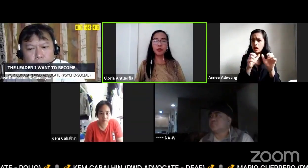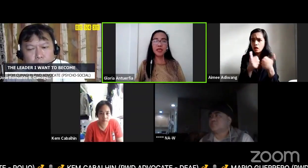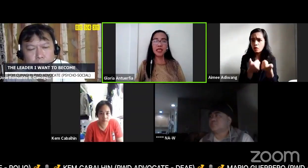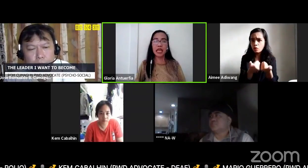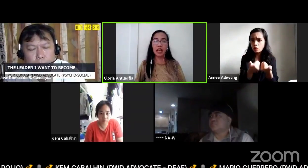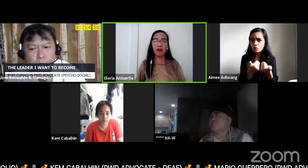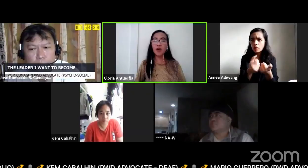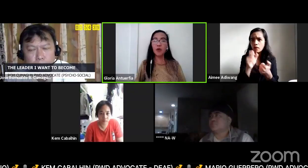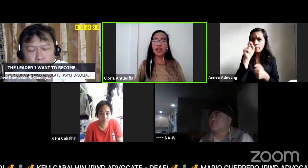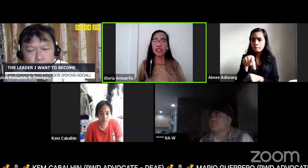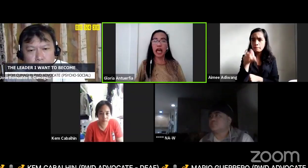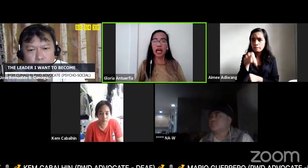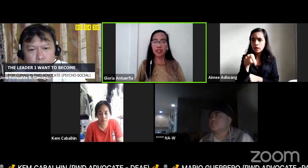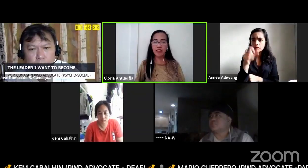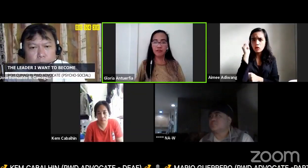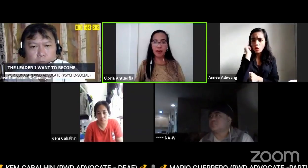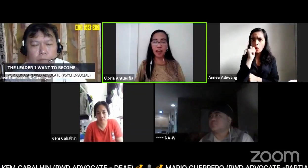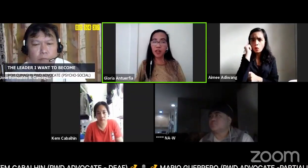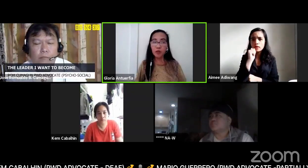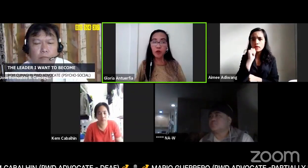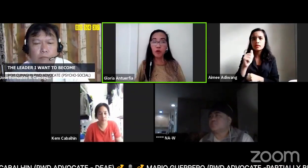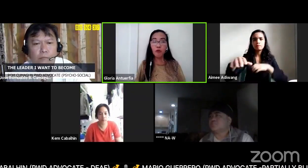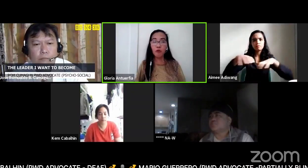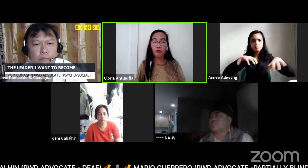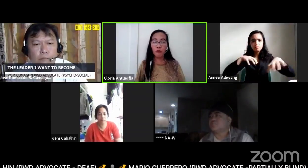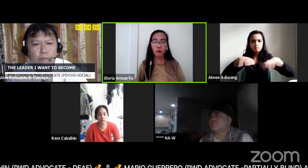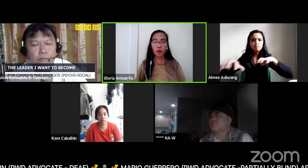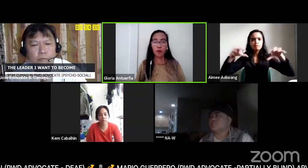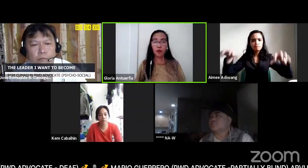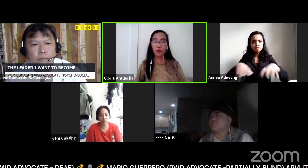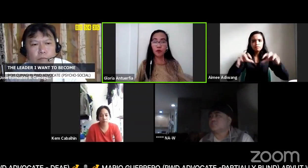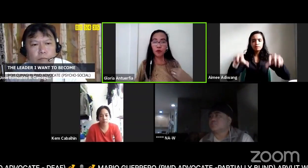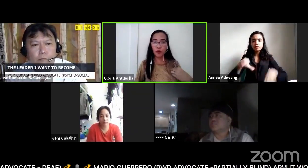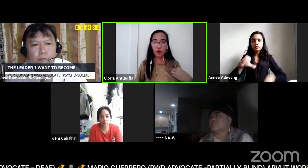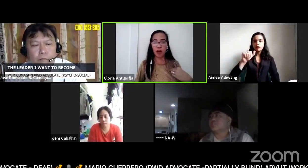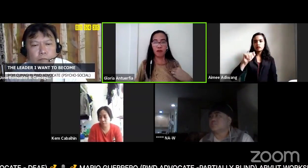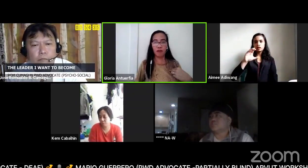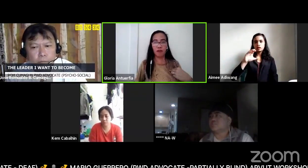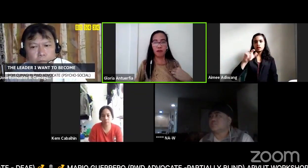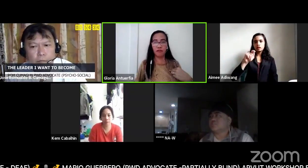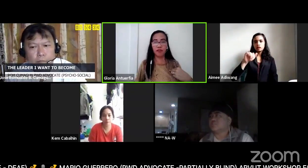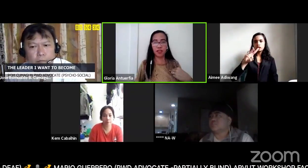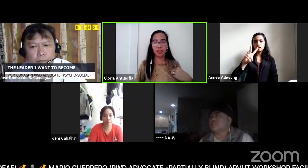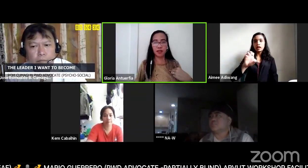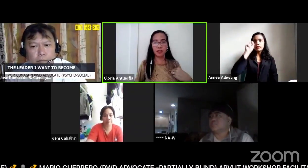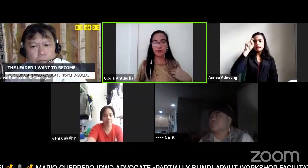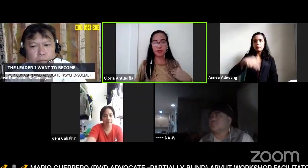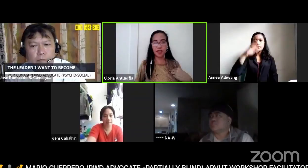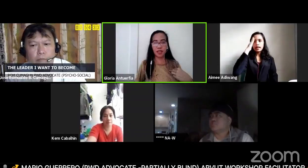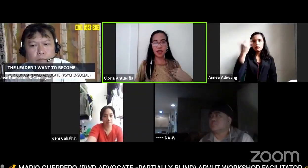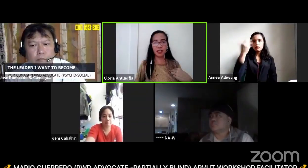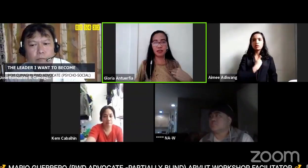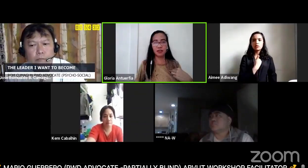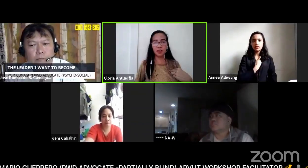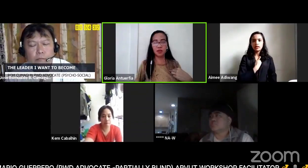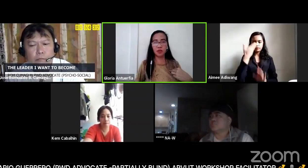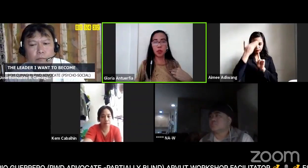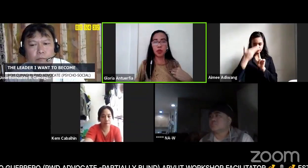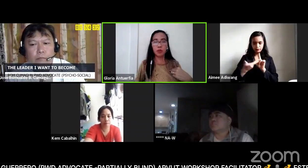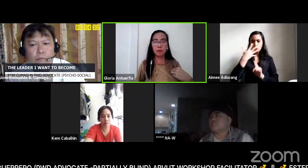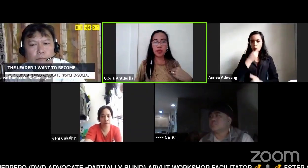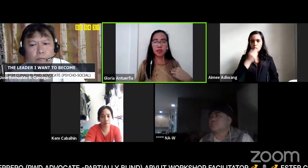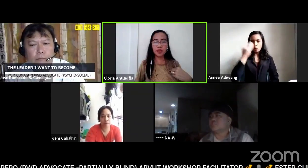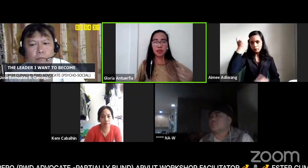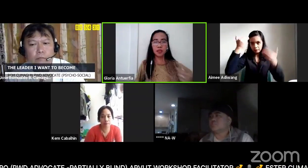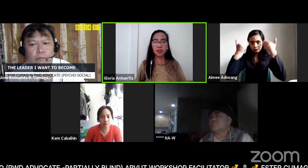you should be always active and know who you are for this kind of training.